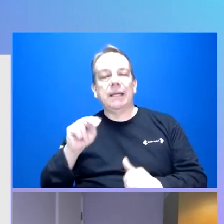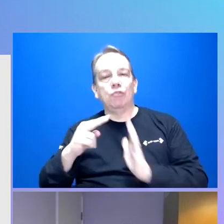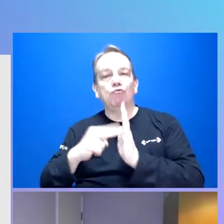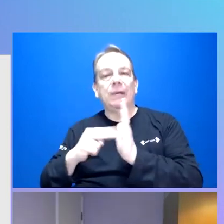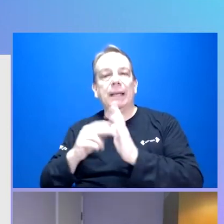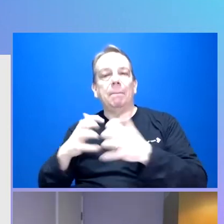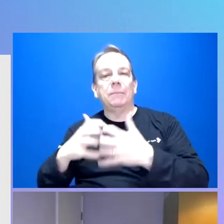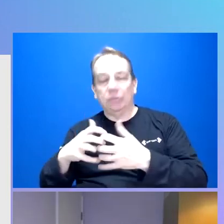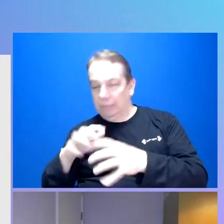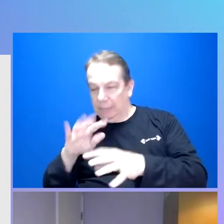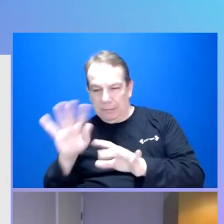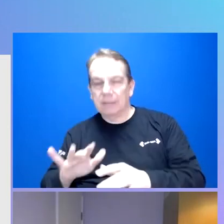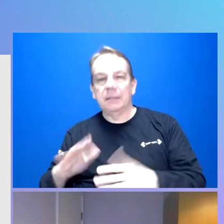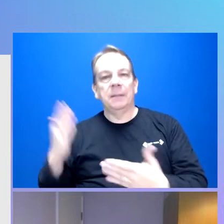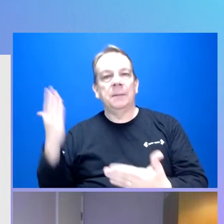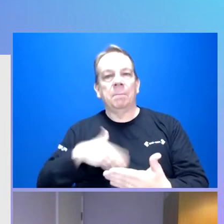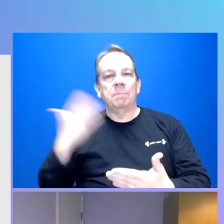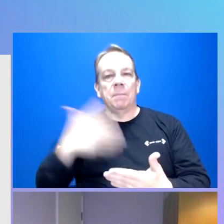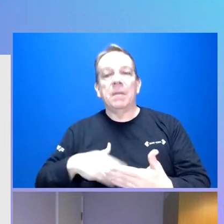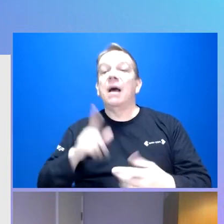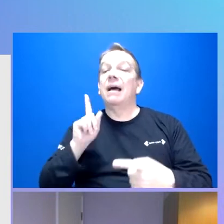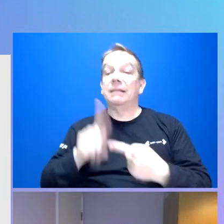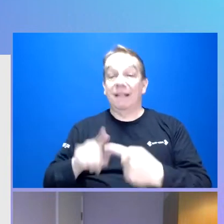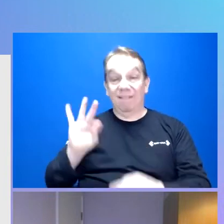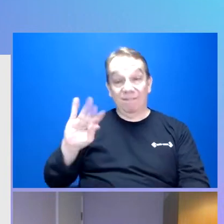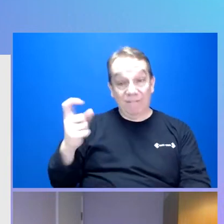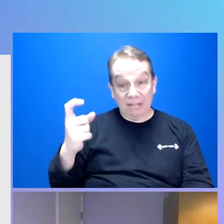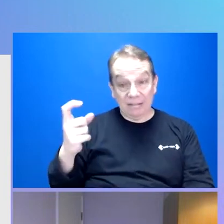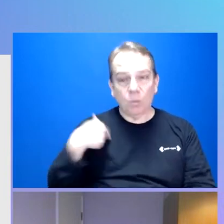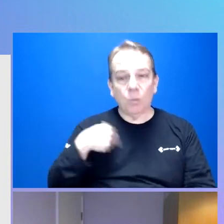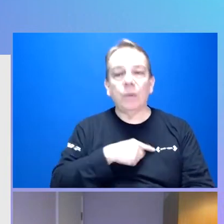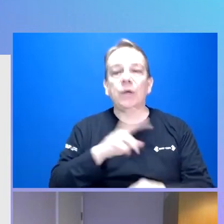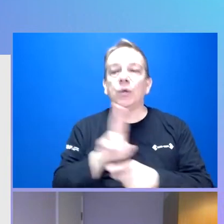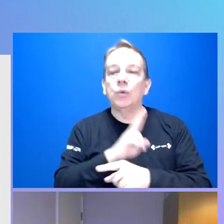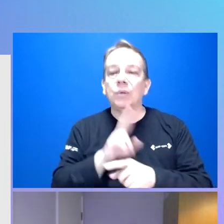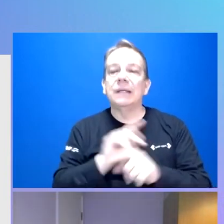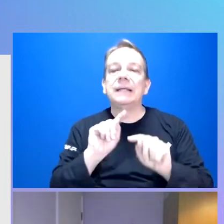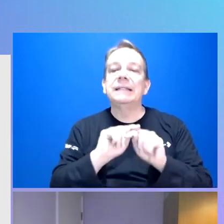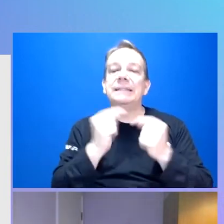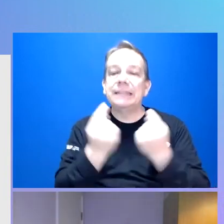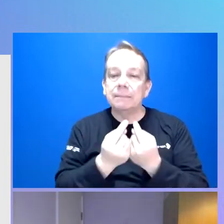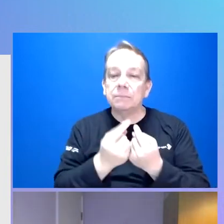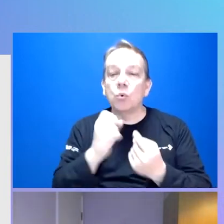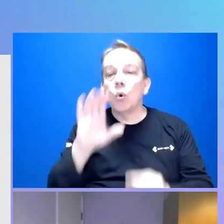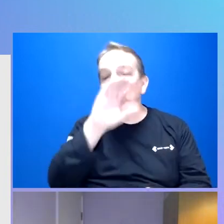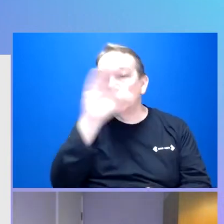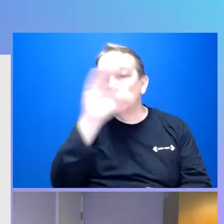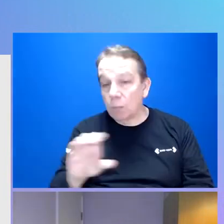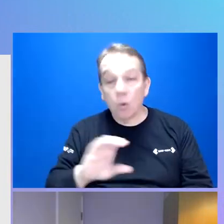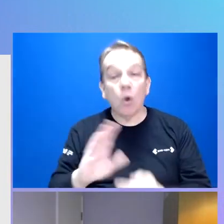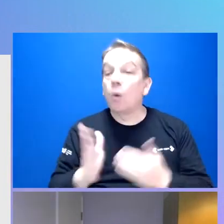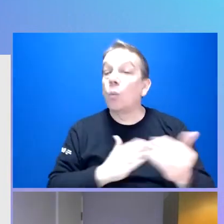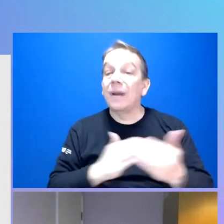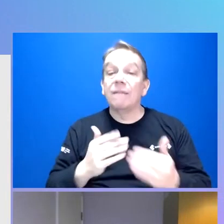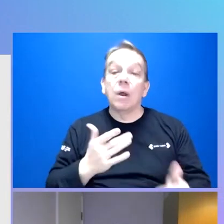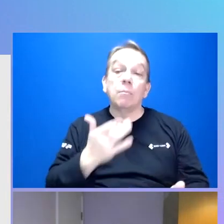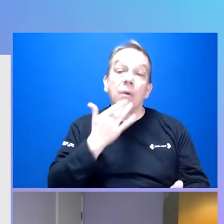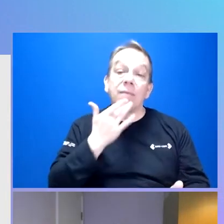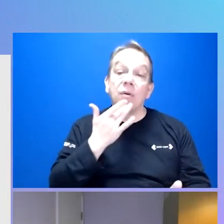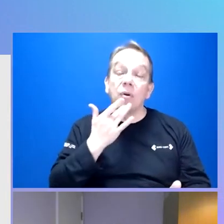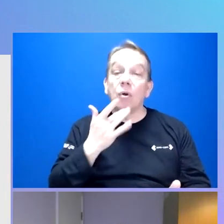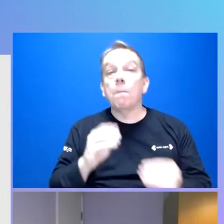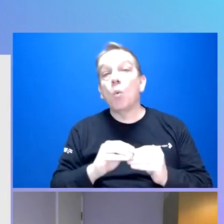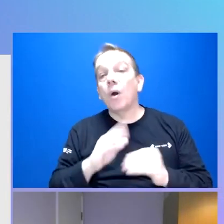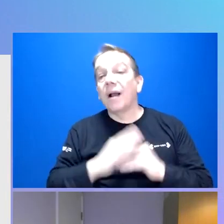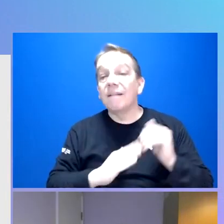So in the meantime, until that fix is implemented, we are using Teams or Zoom or whatever is the preference or more familiar